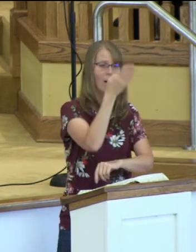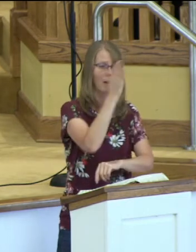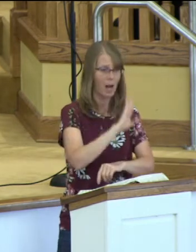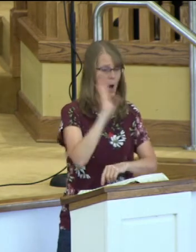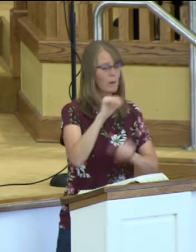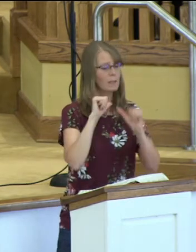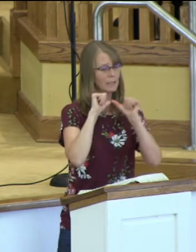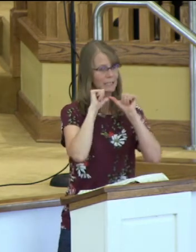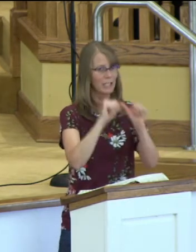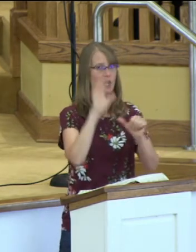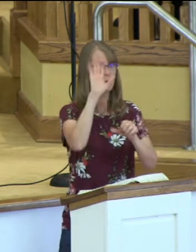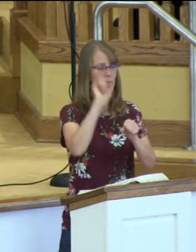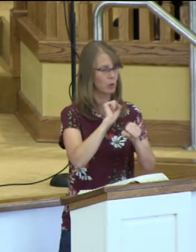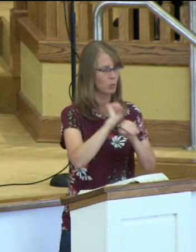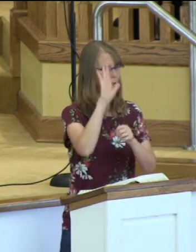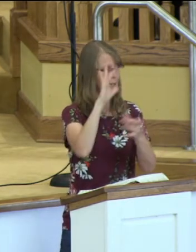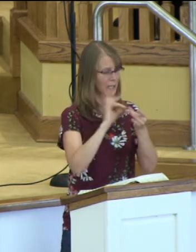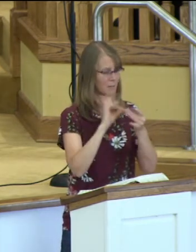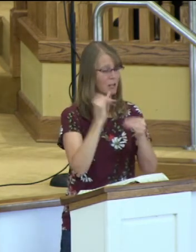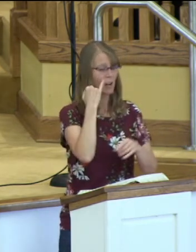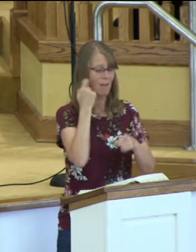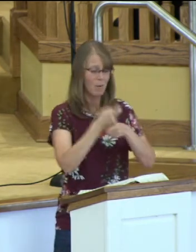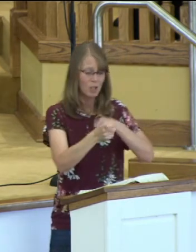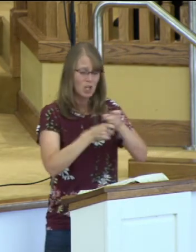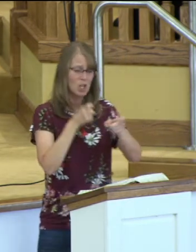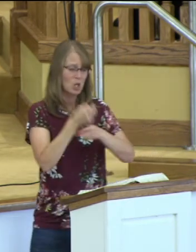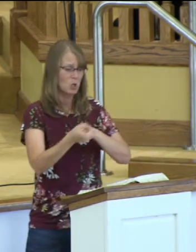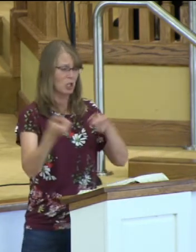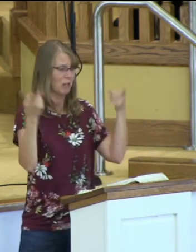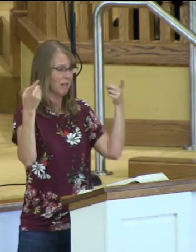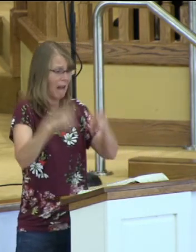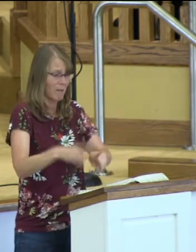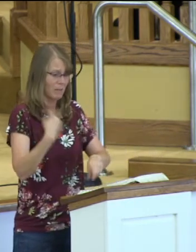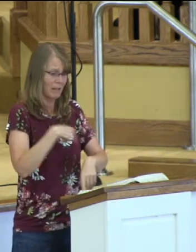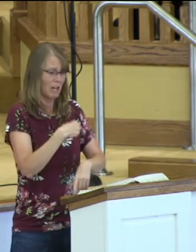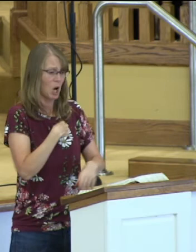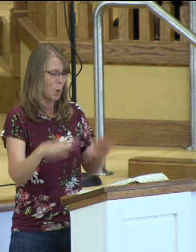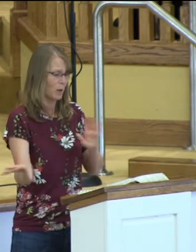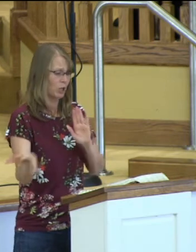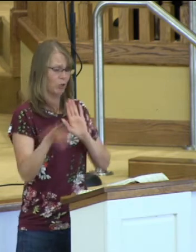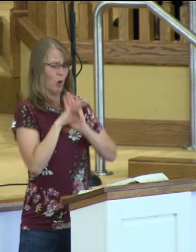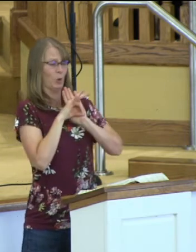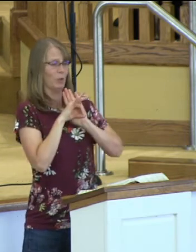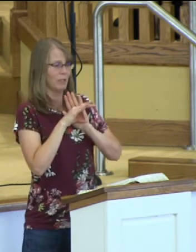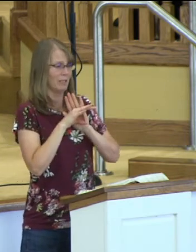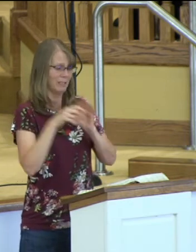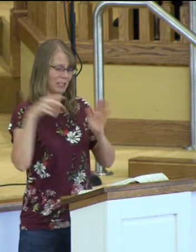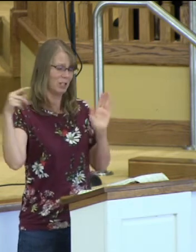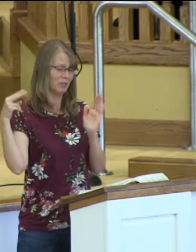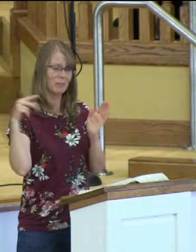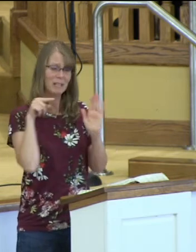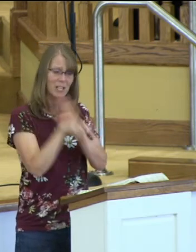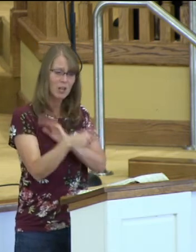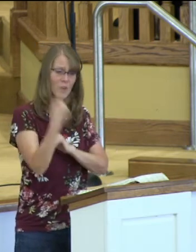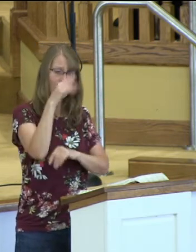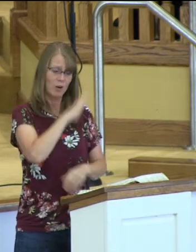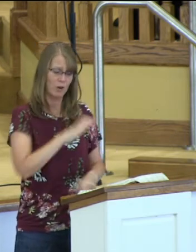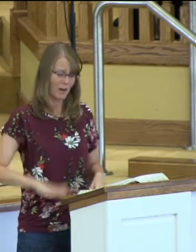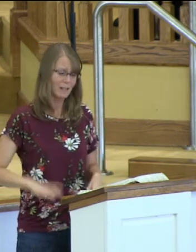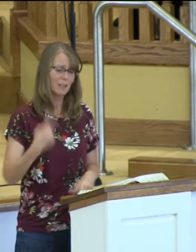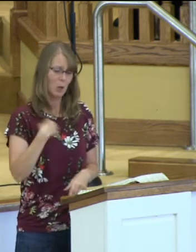if persecution should knock on our door, if we should be so chosen to be a martyr for Christ that we would stand firm and count